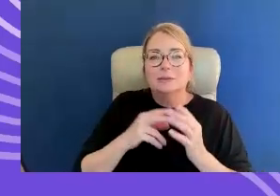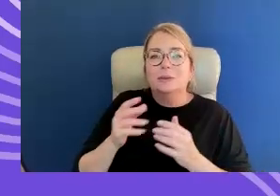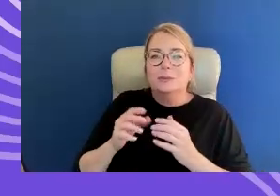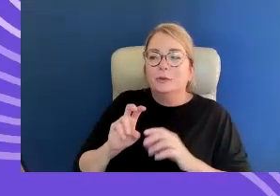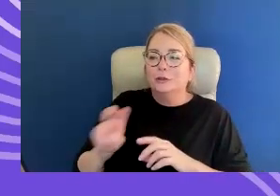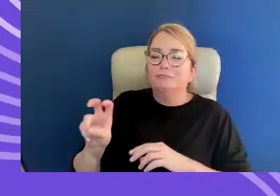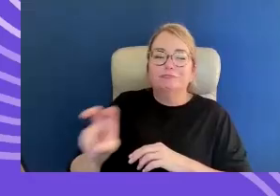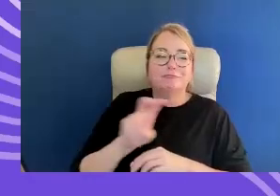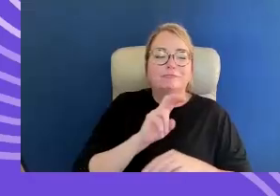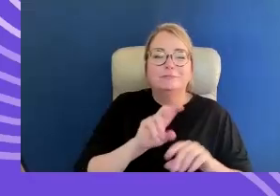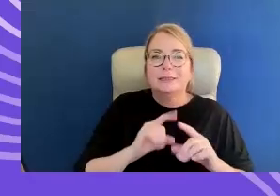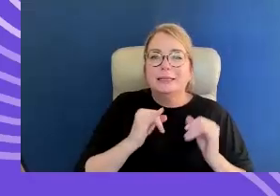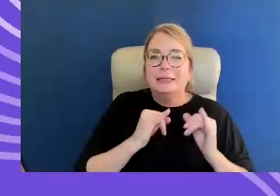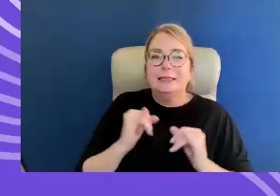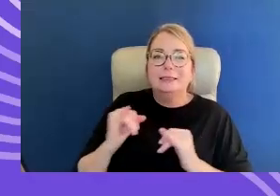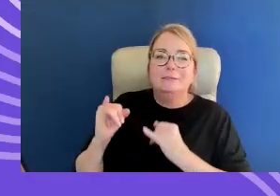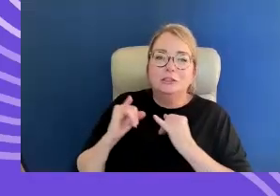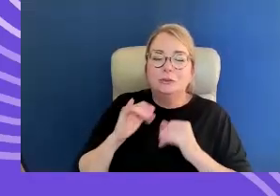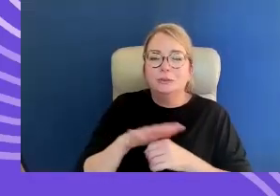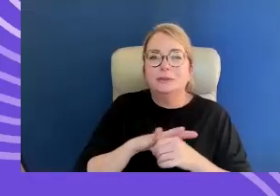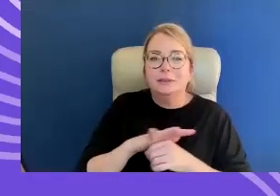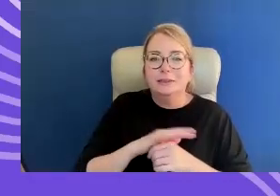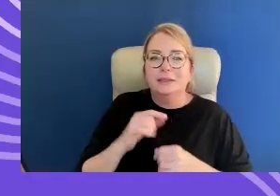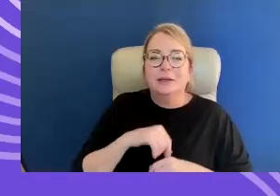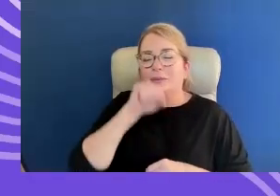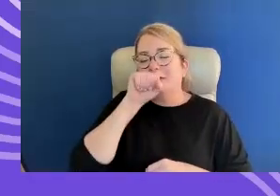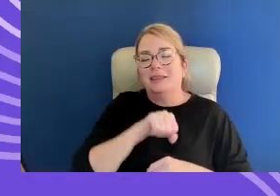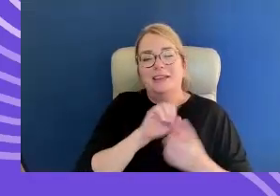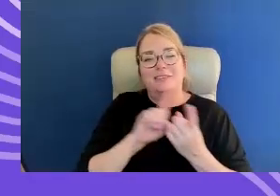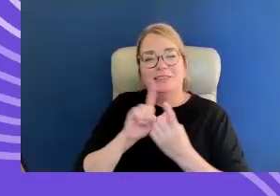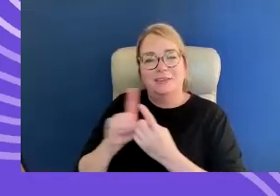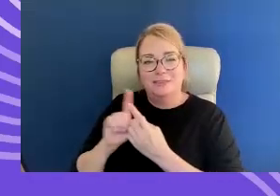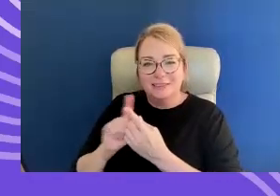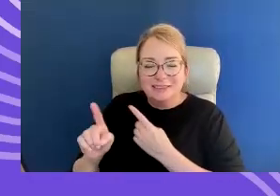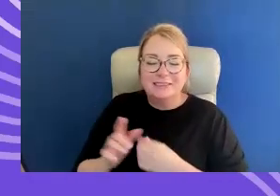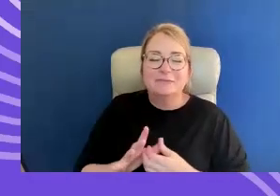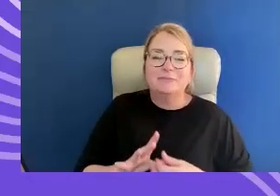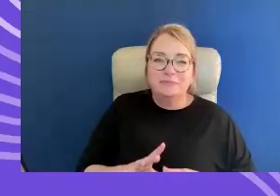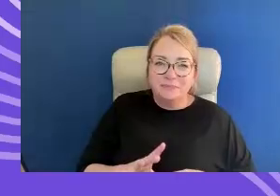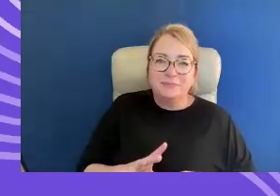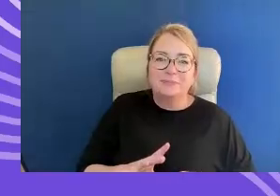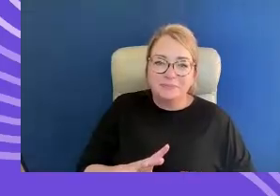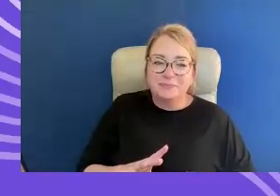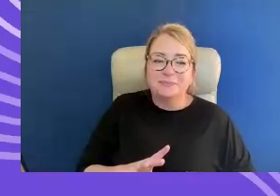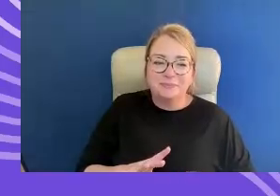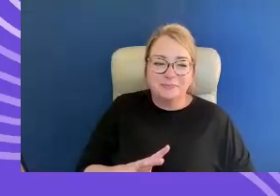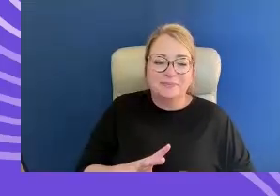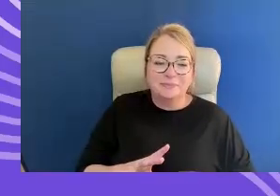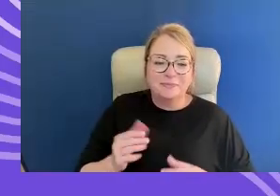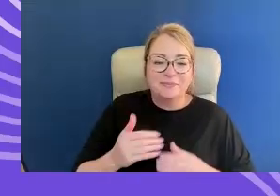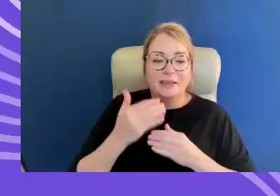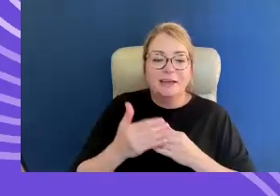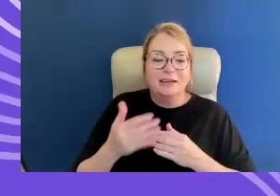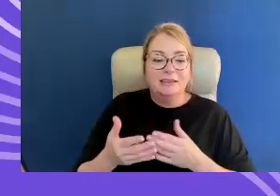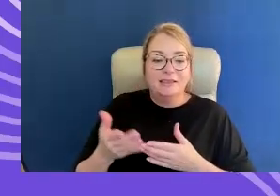Even if you just want to say hi, we love interacting and networking and meeting all of our faculty and staff. So next I will leave it